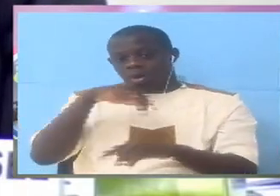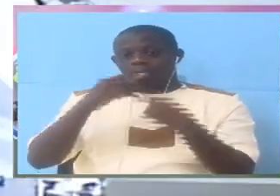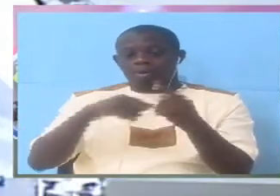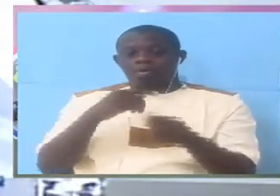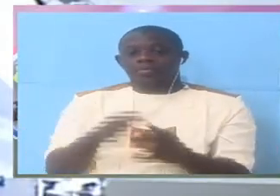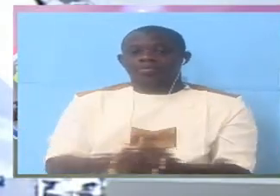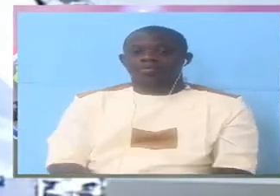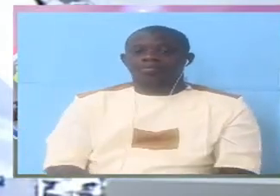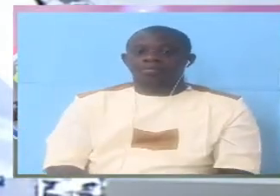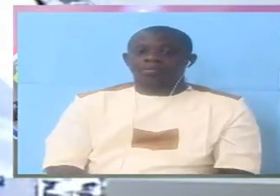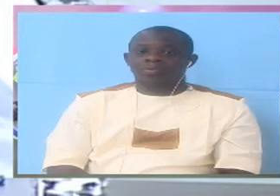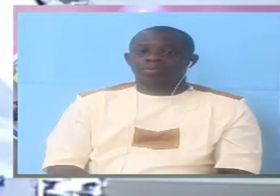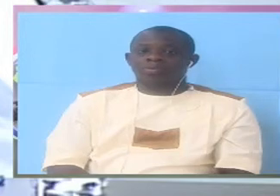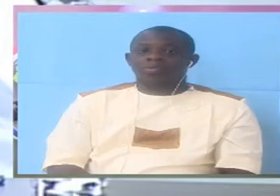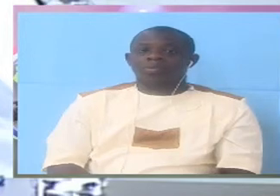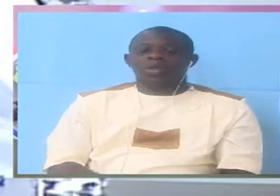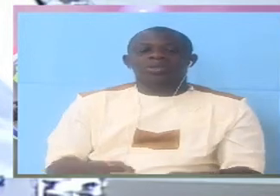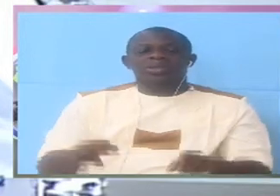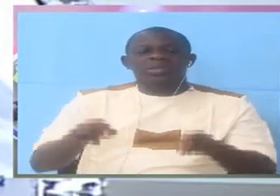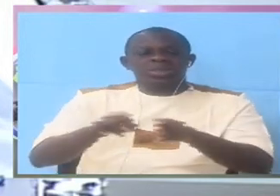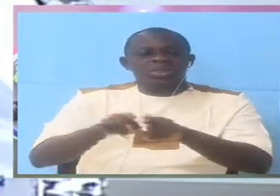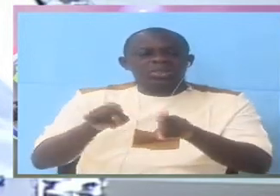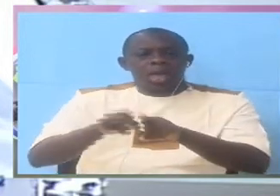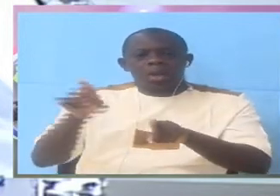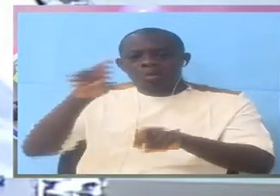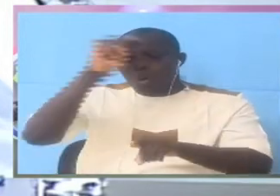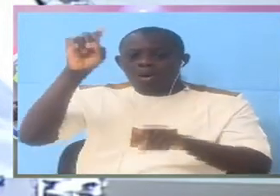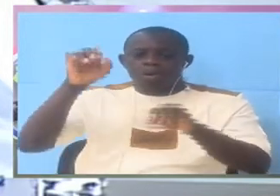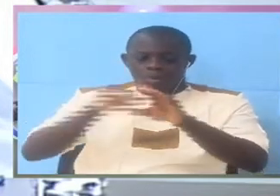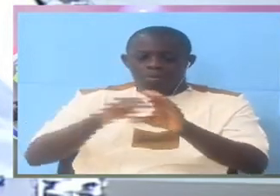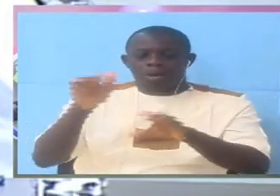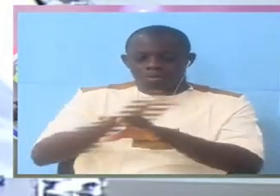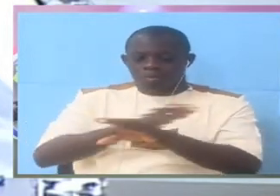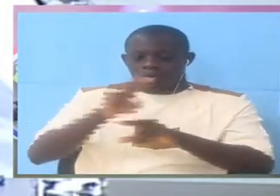the same colleagues came here to lie against me.